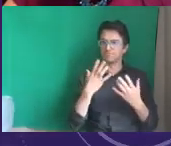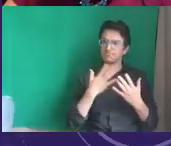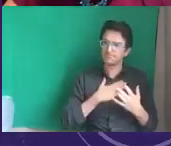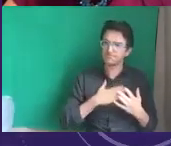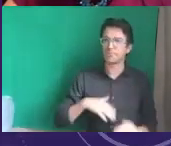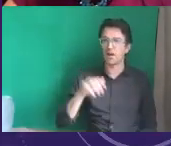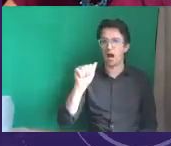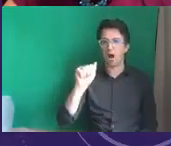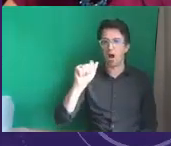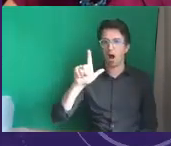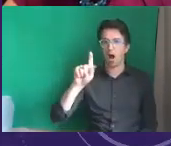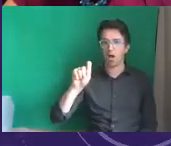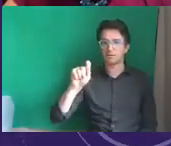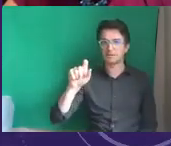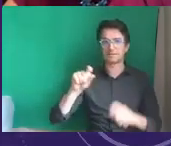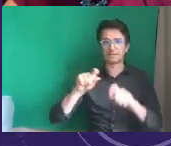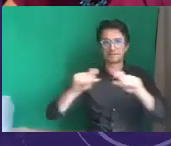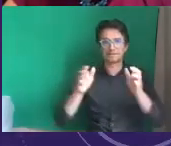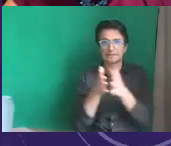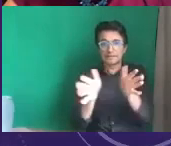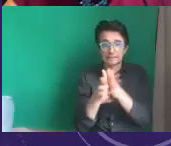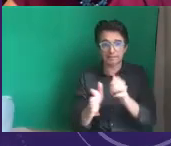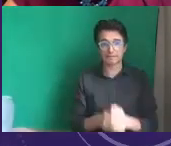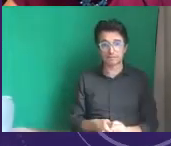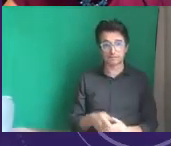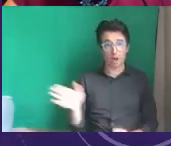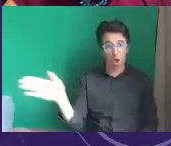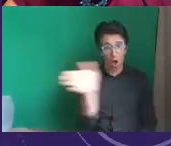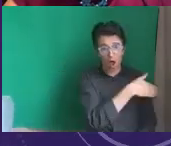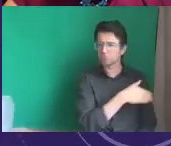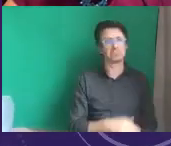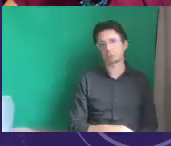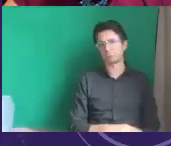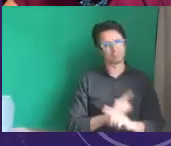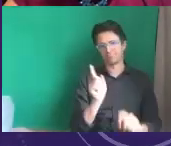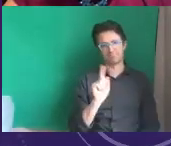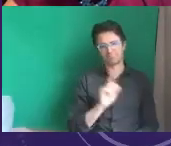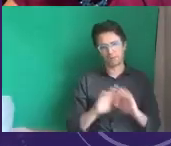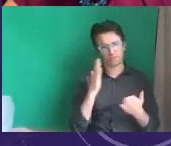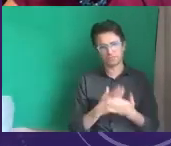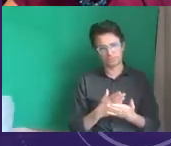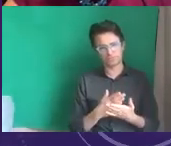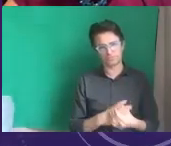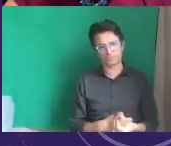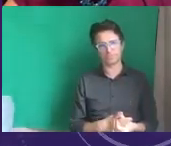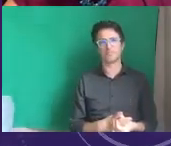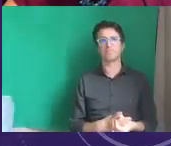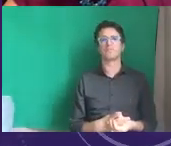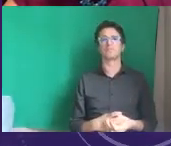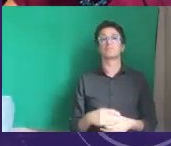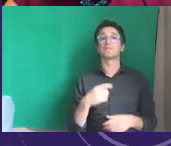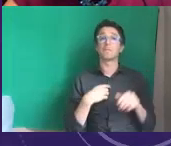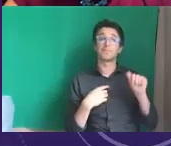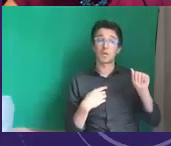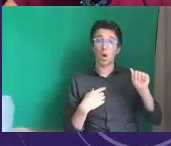image description. So for comparison's sake, we are looking at two side-by-side photos from the City Hall of